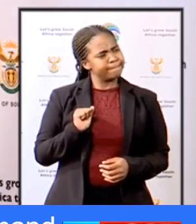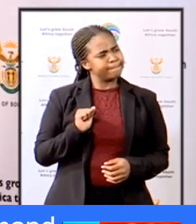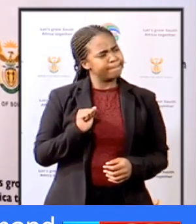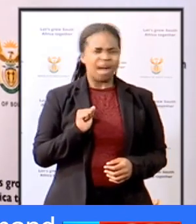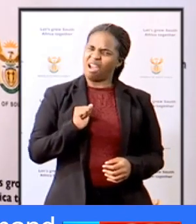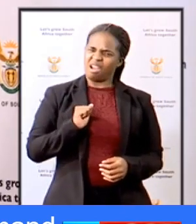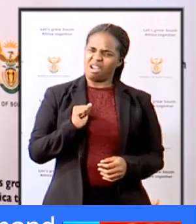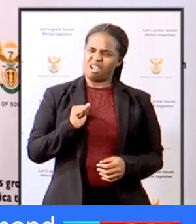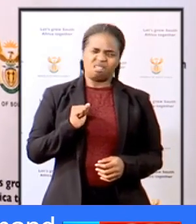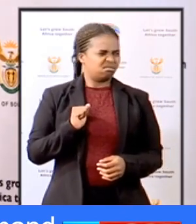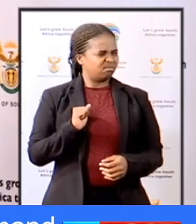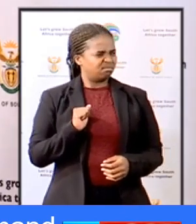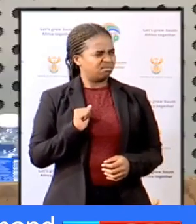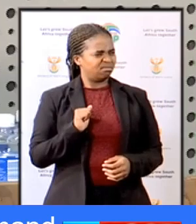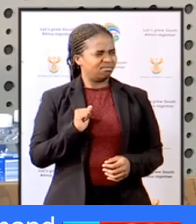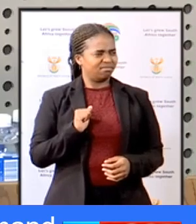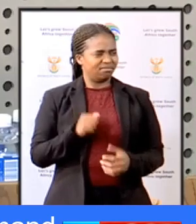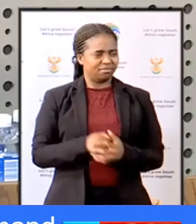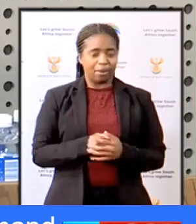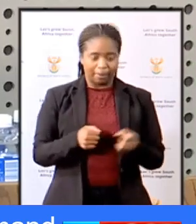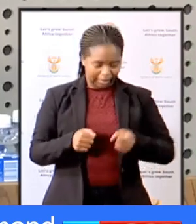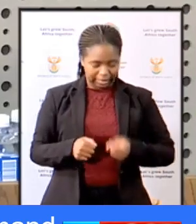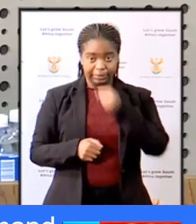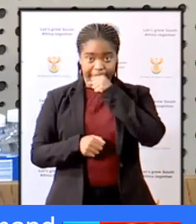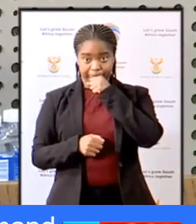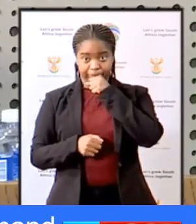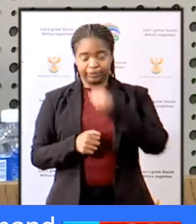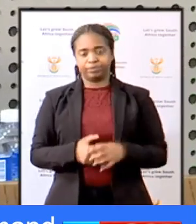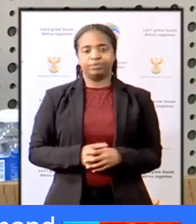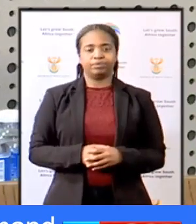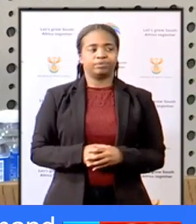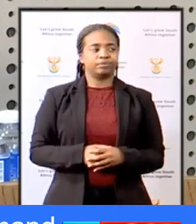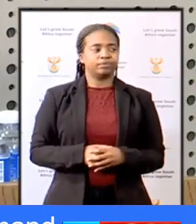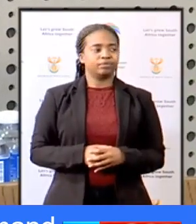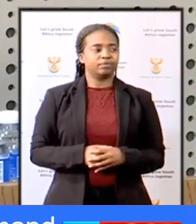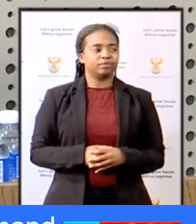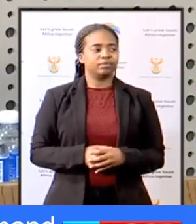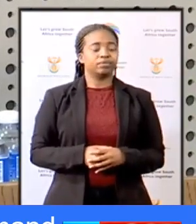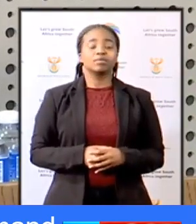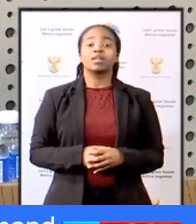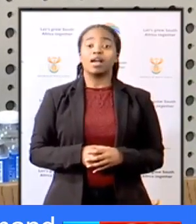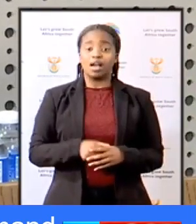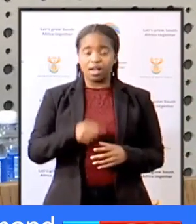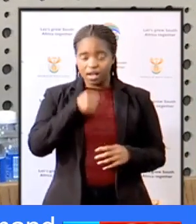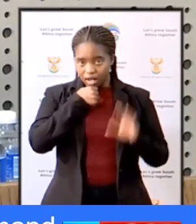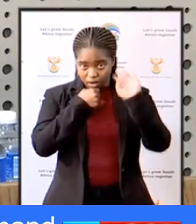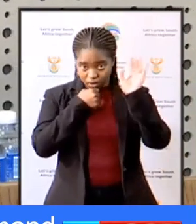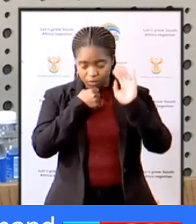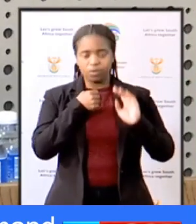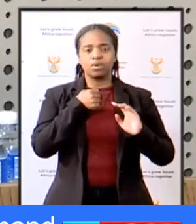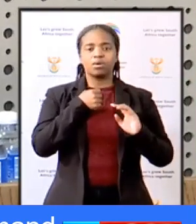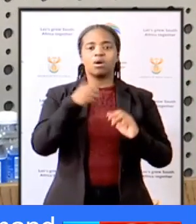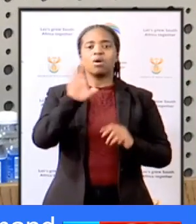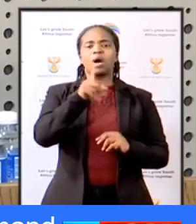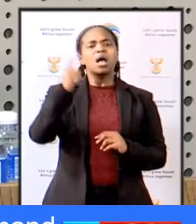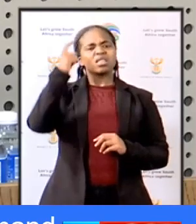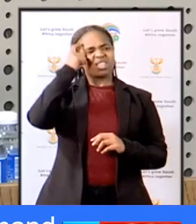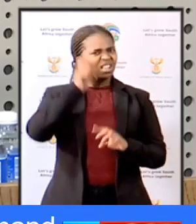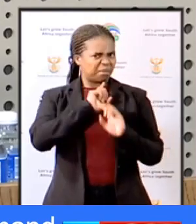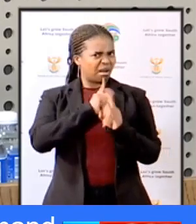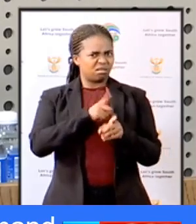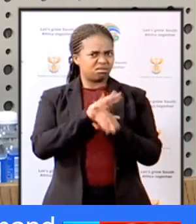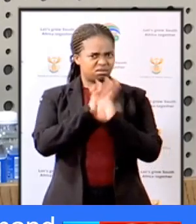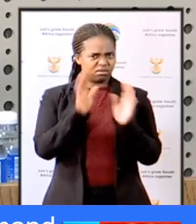I Hello. I think all the questions have been